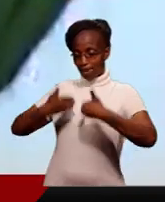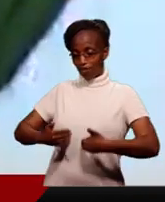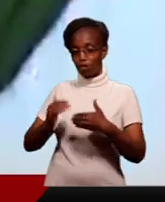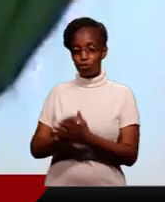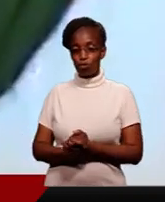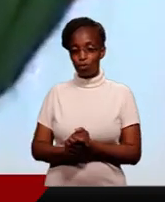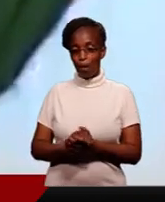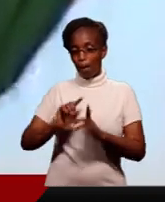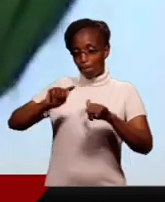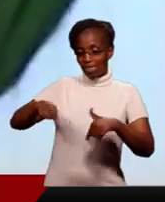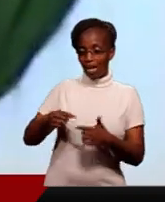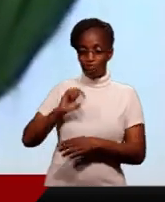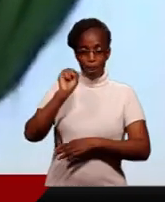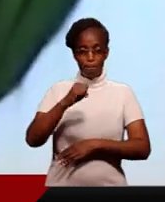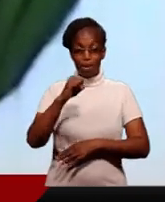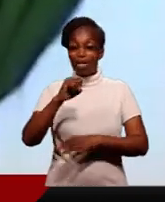kupanda milima.